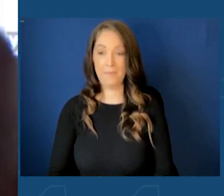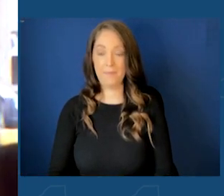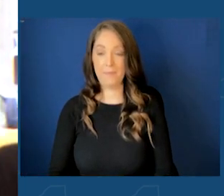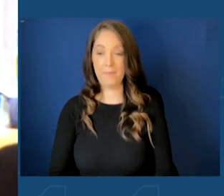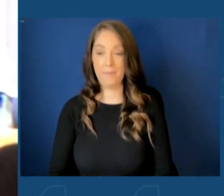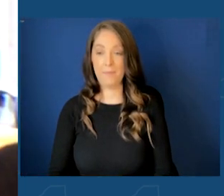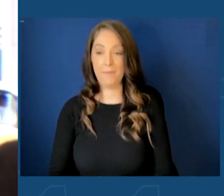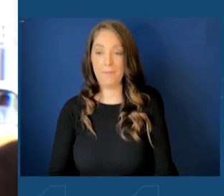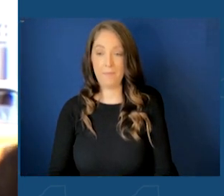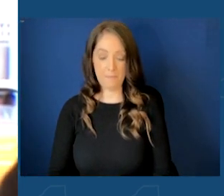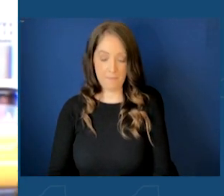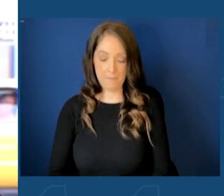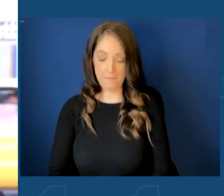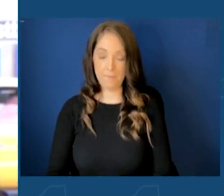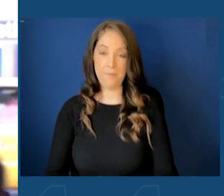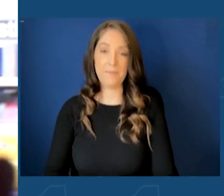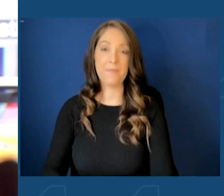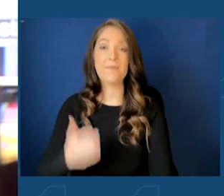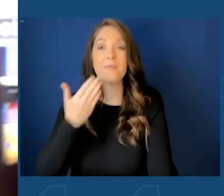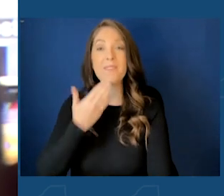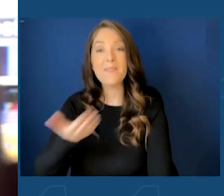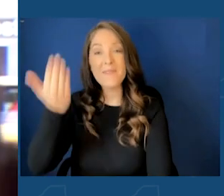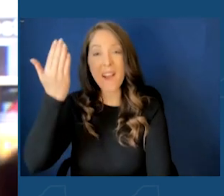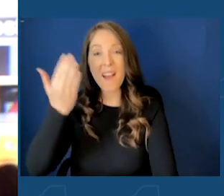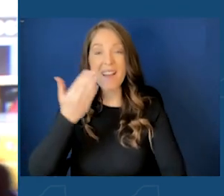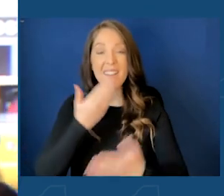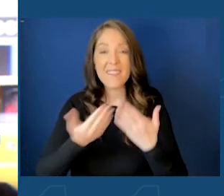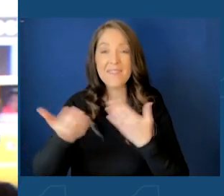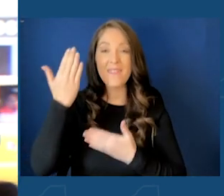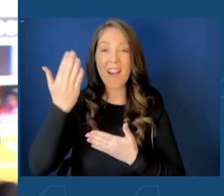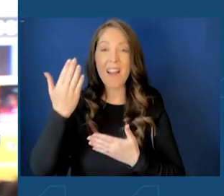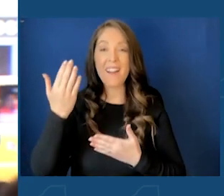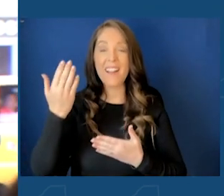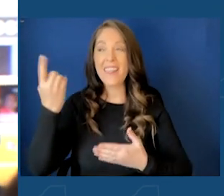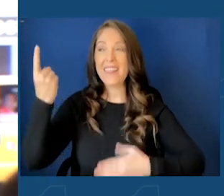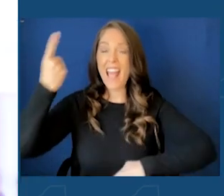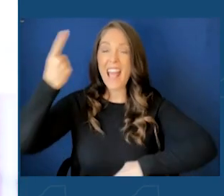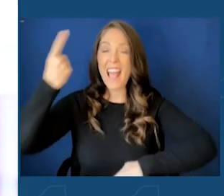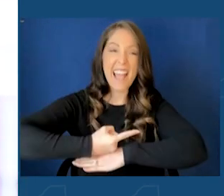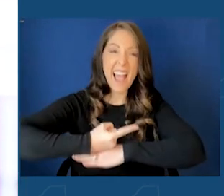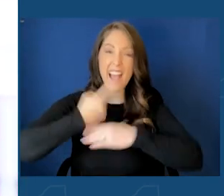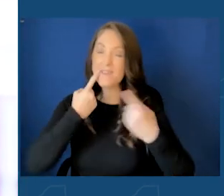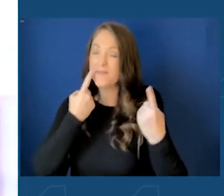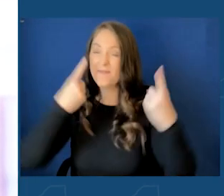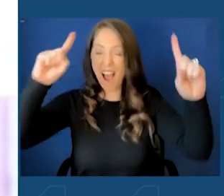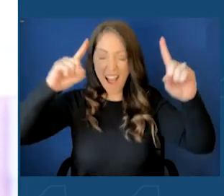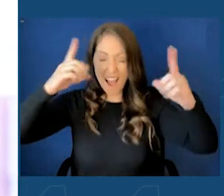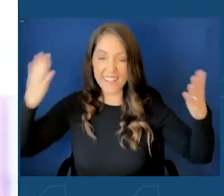Good morning. Good morning. The day has finally arrived.